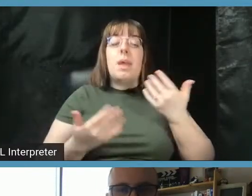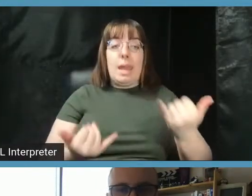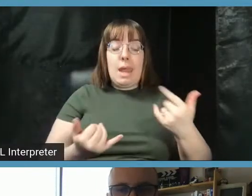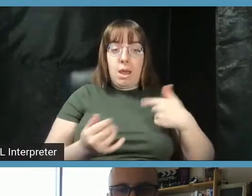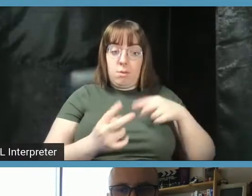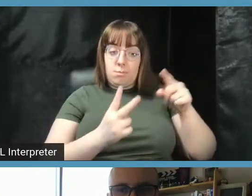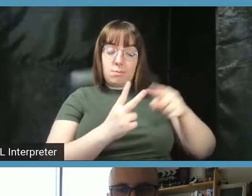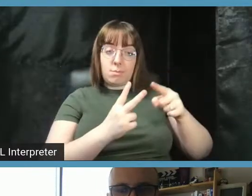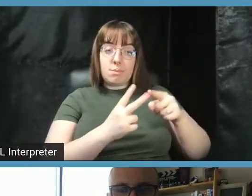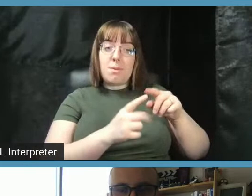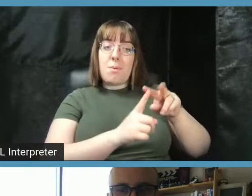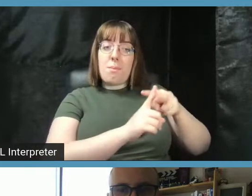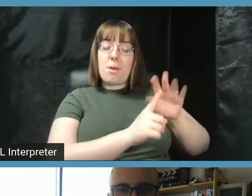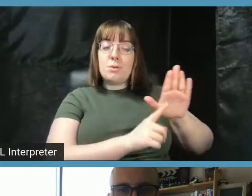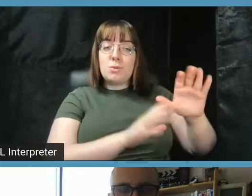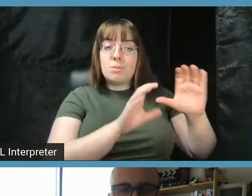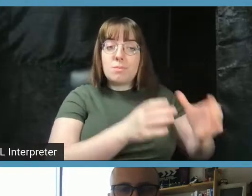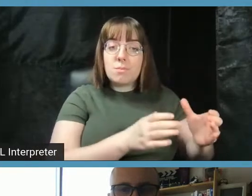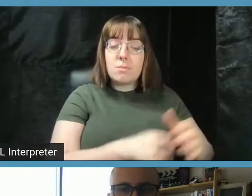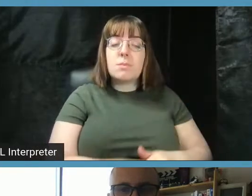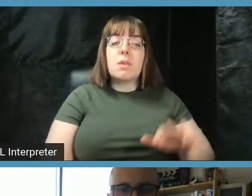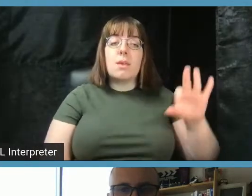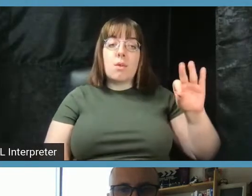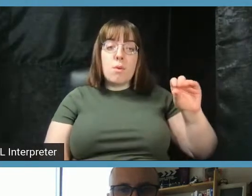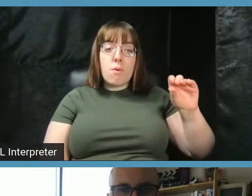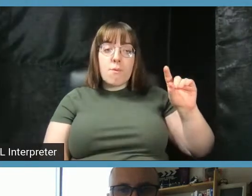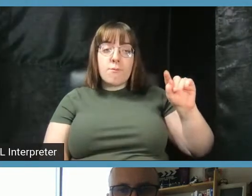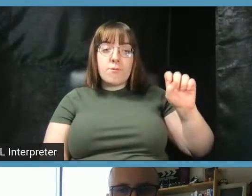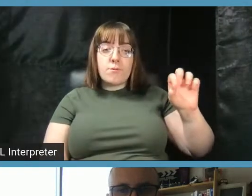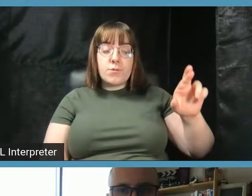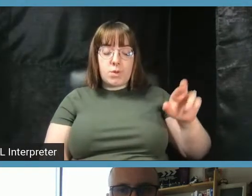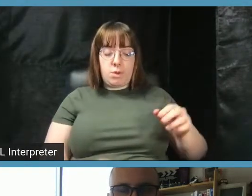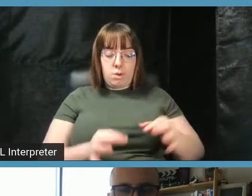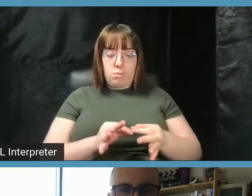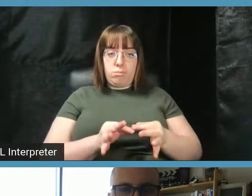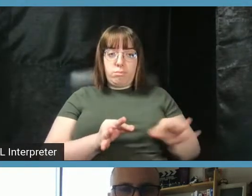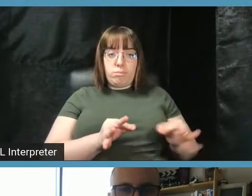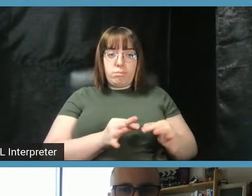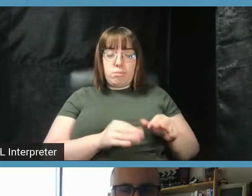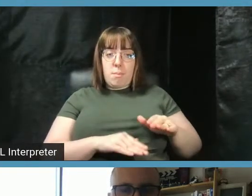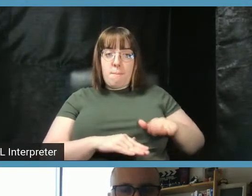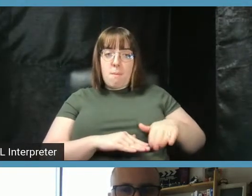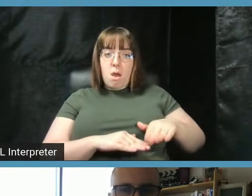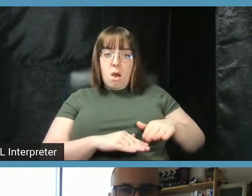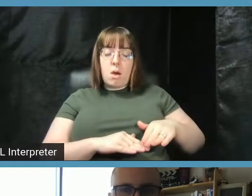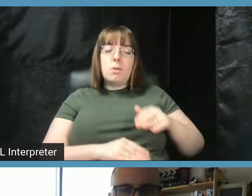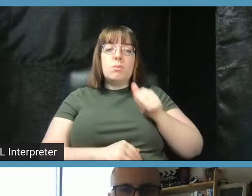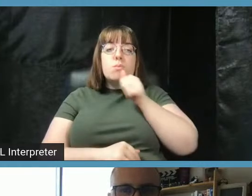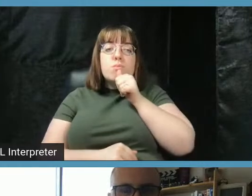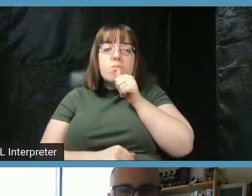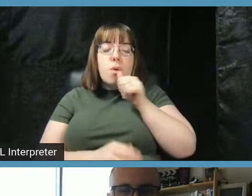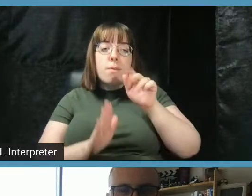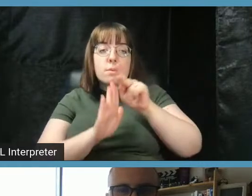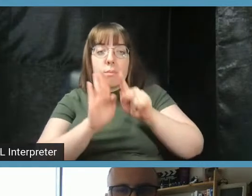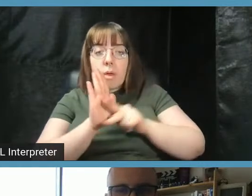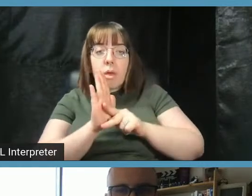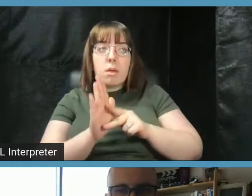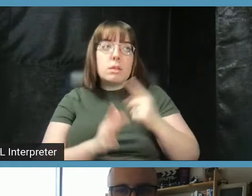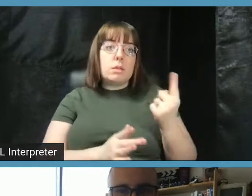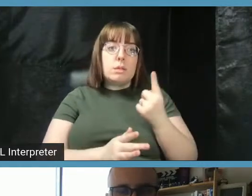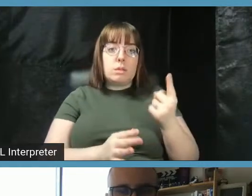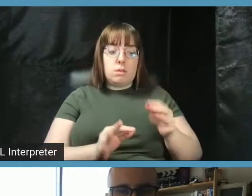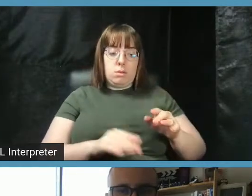case, in the footer of your website, where you usually have terms of service or privacy policy, something like that, put